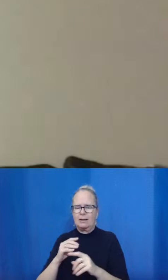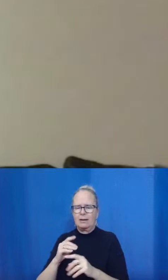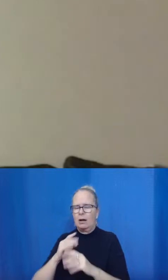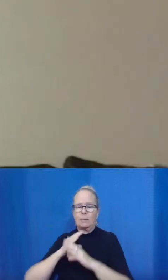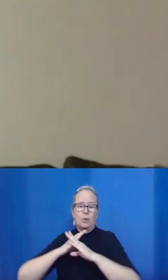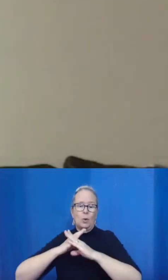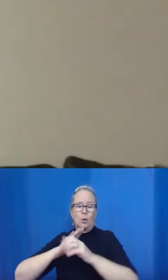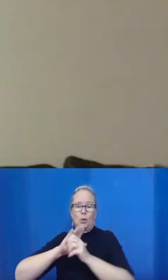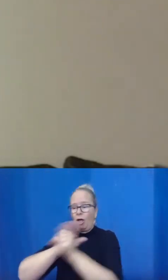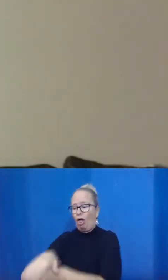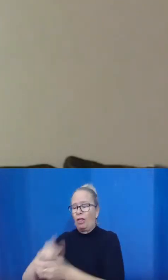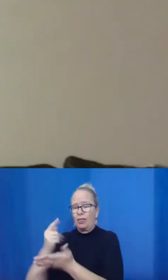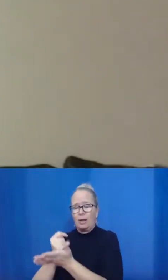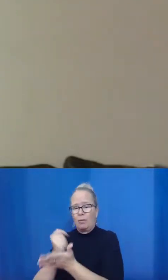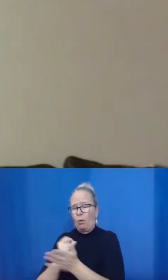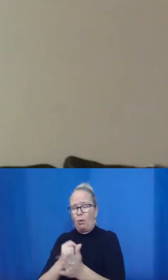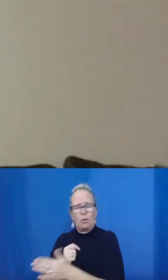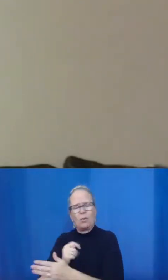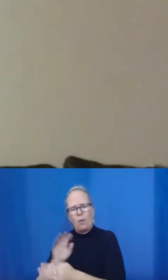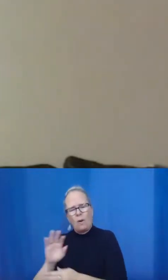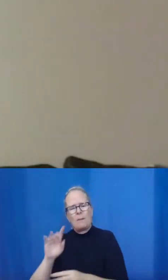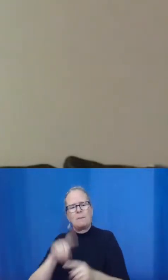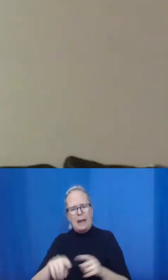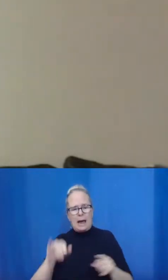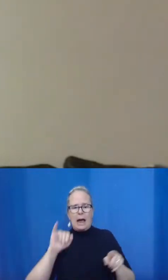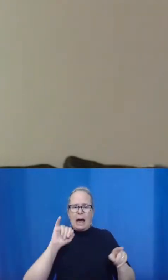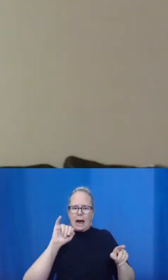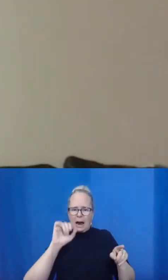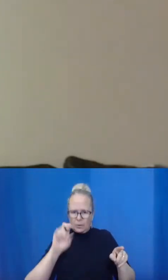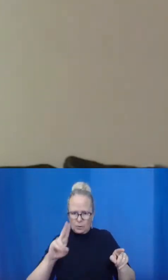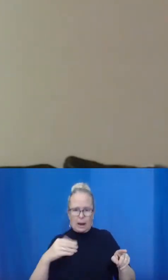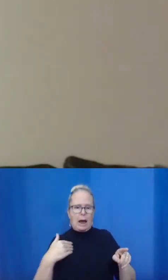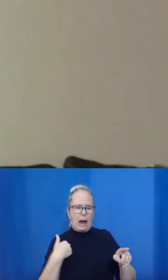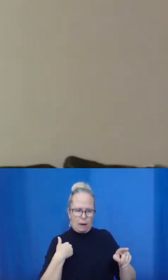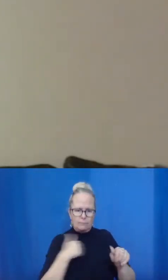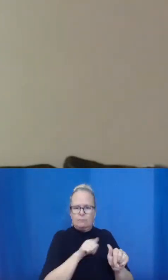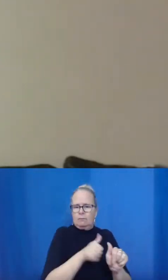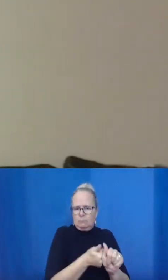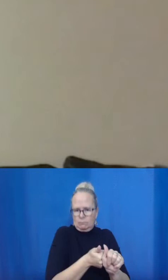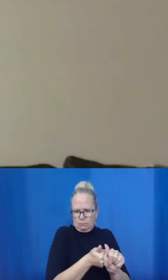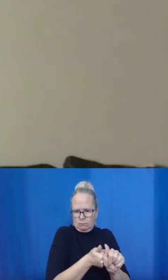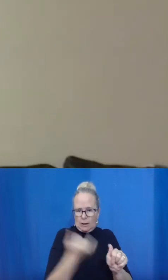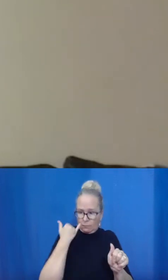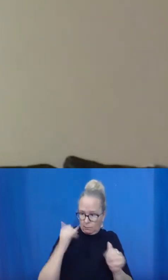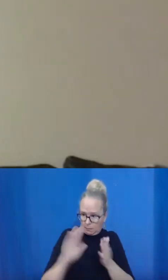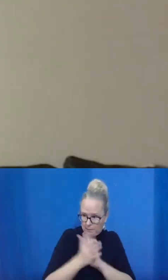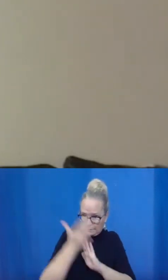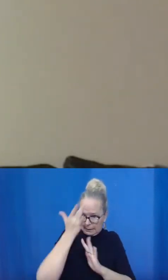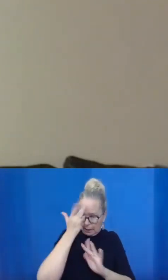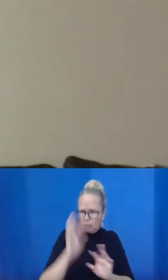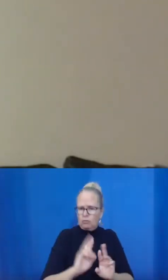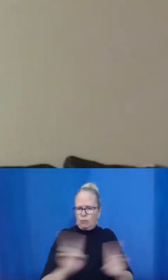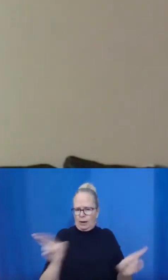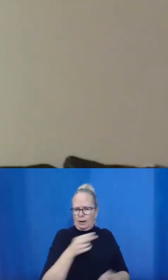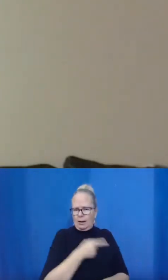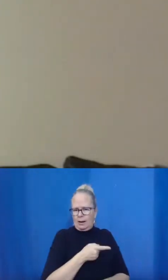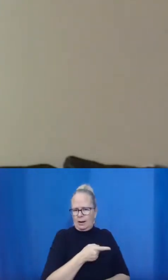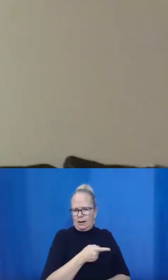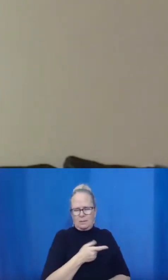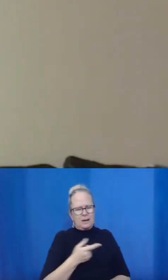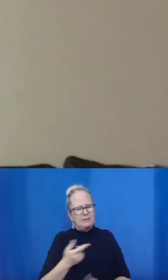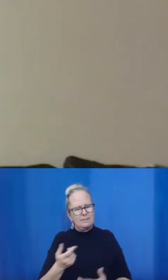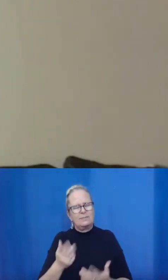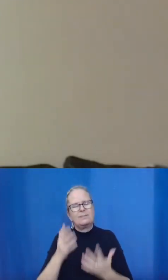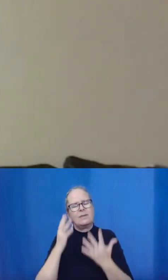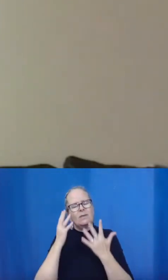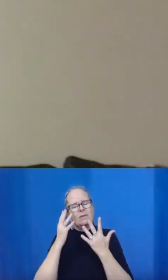impact in up to 20 patients just in the last few months, and